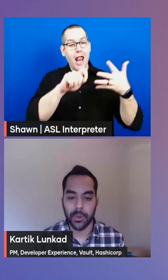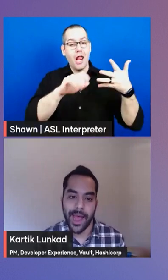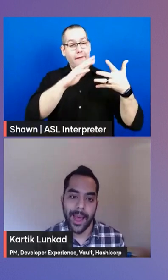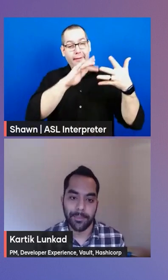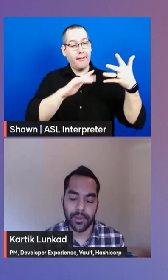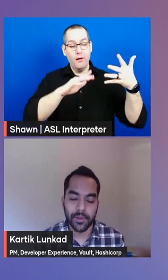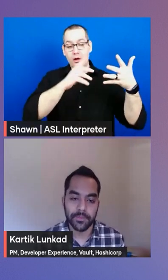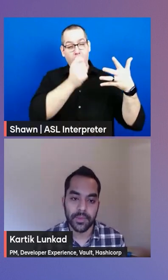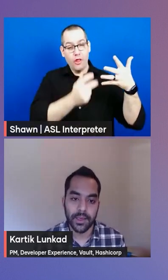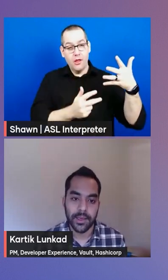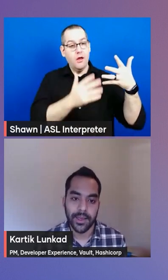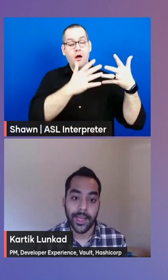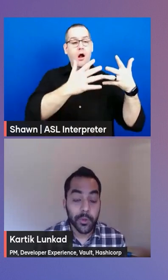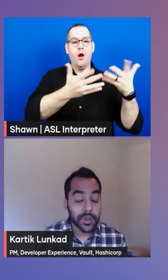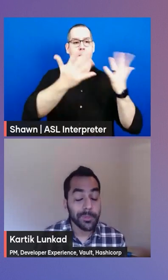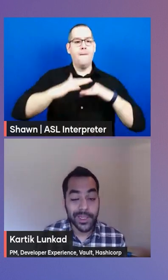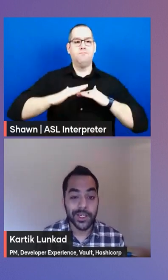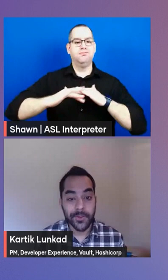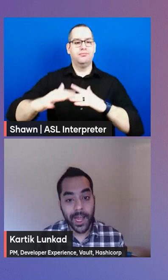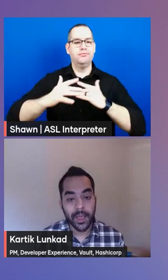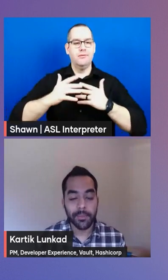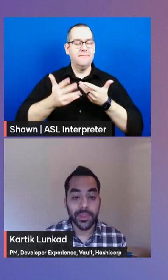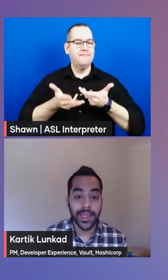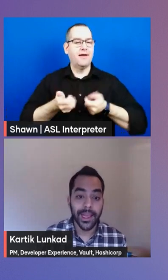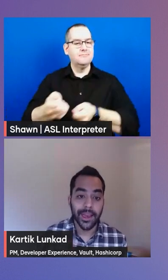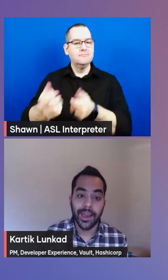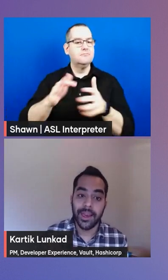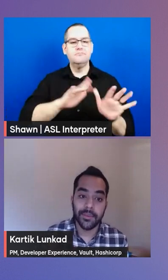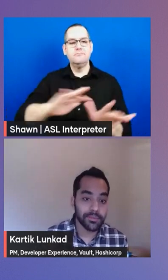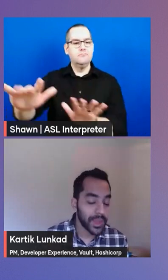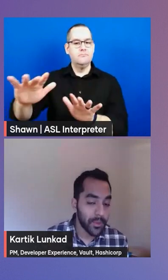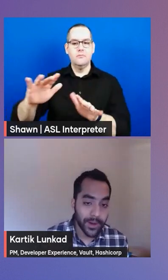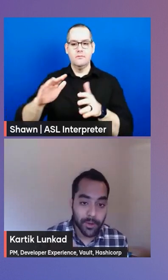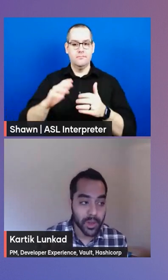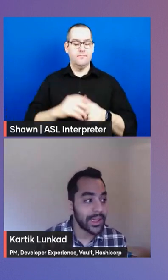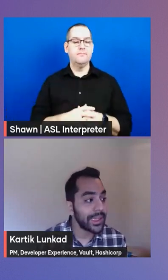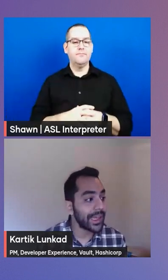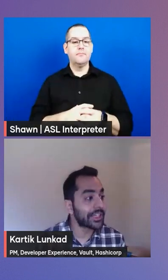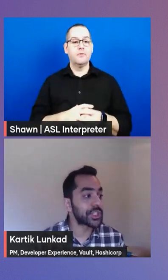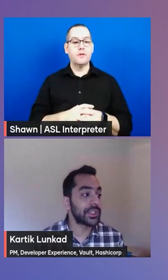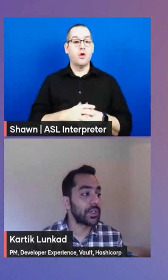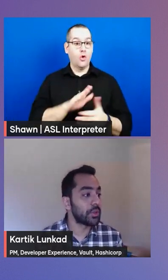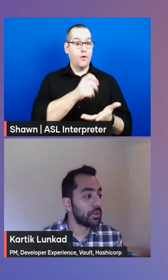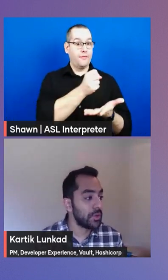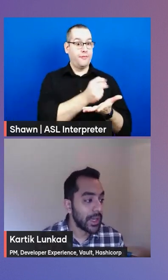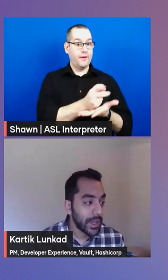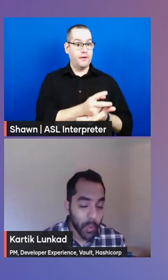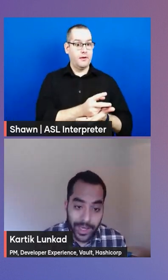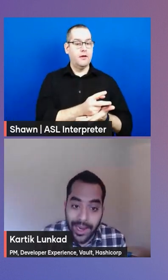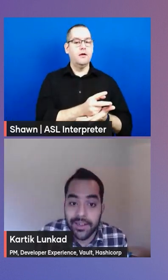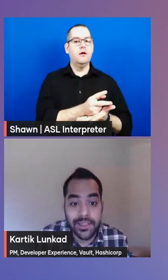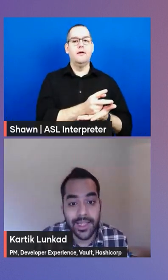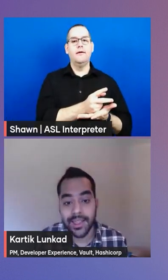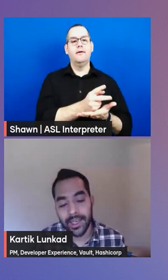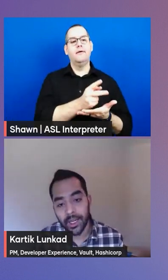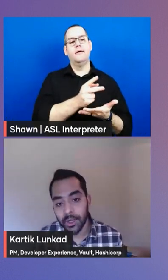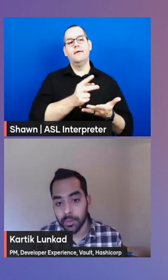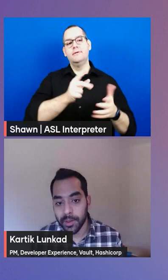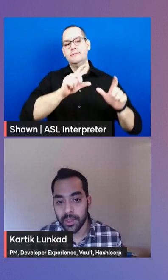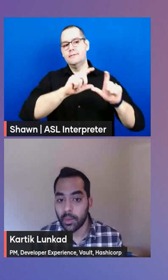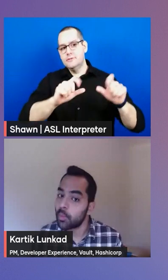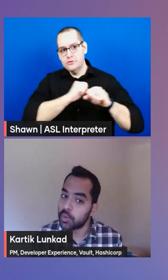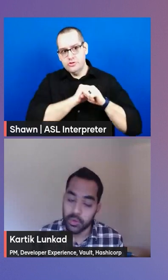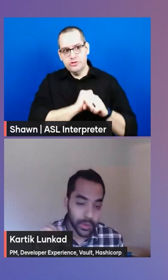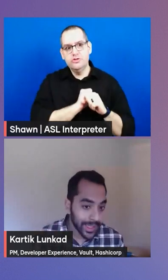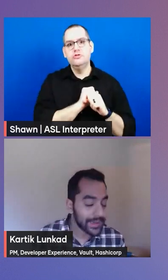authentication into apps. And over a period of time, they went from authentication to what headers that they needed to